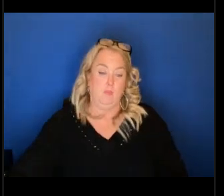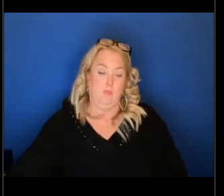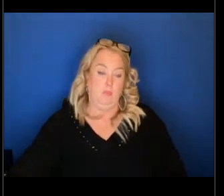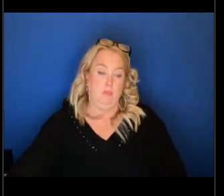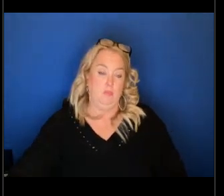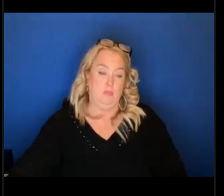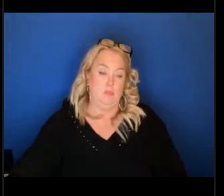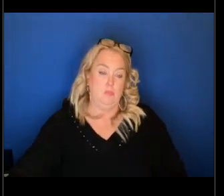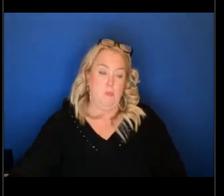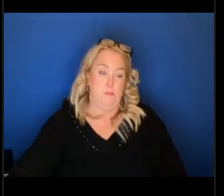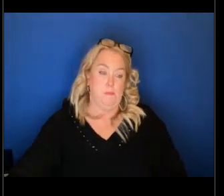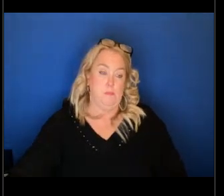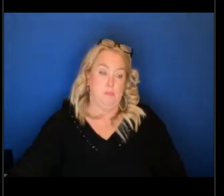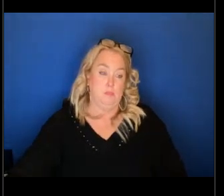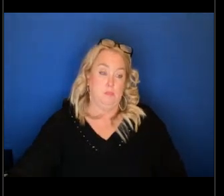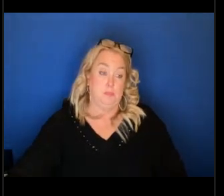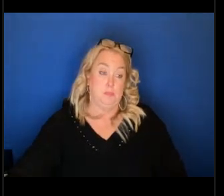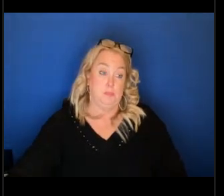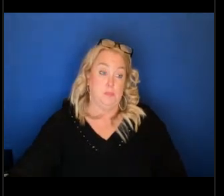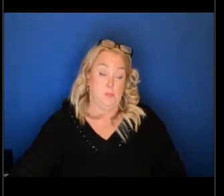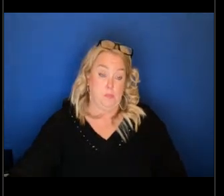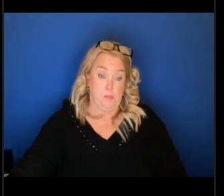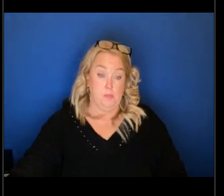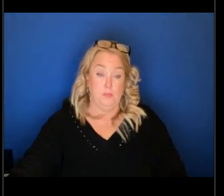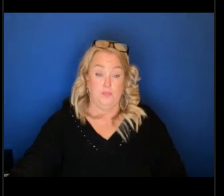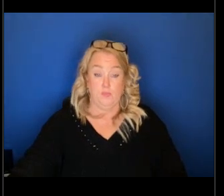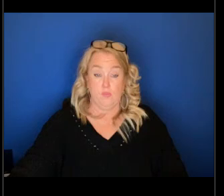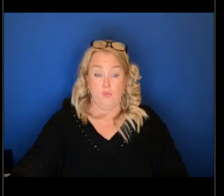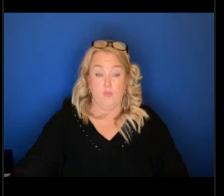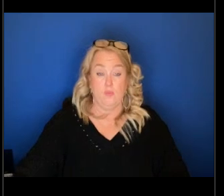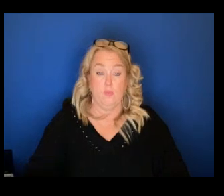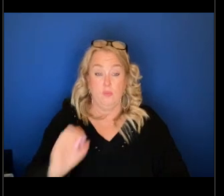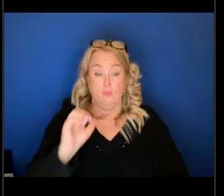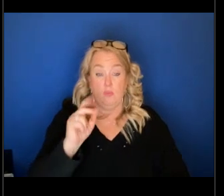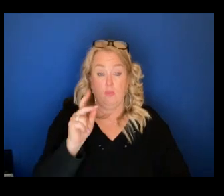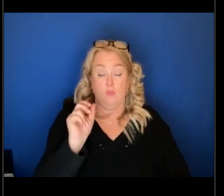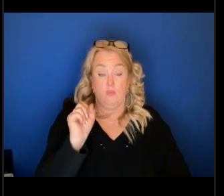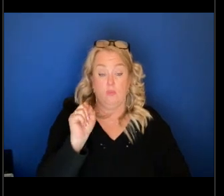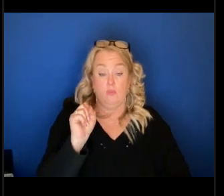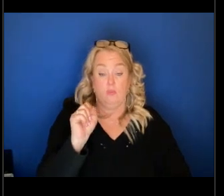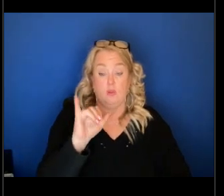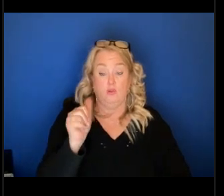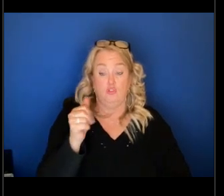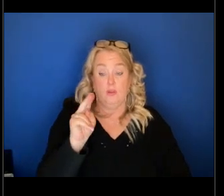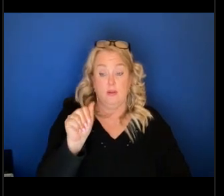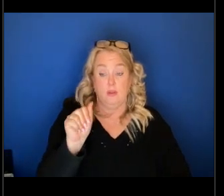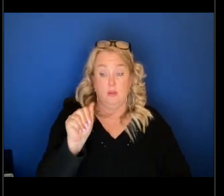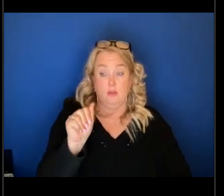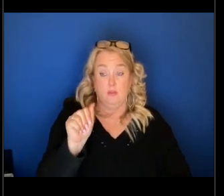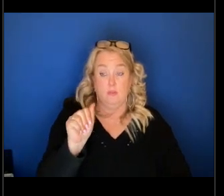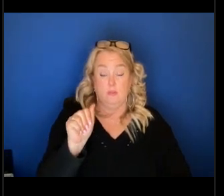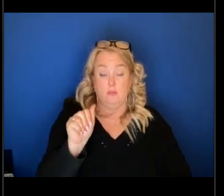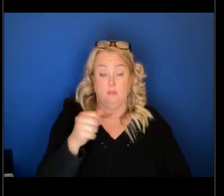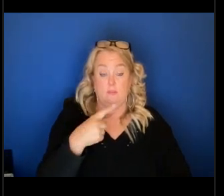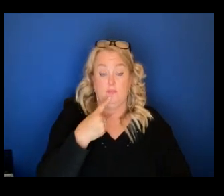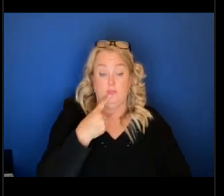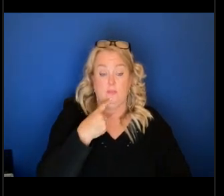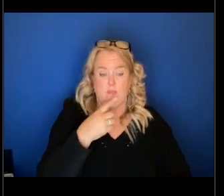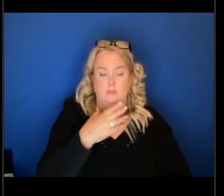And we'll go to the next question from Jana. It is